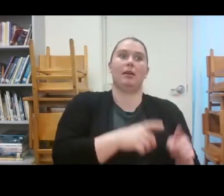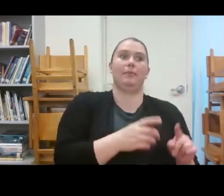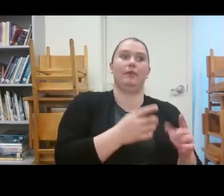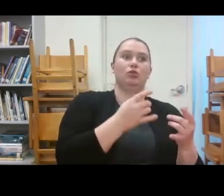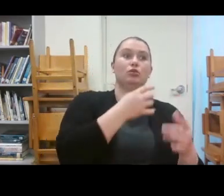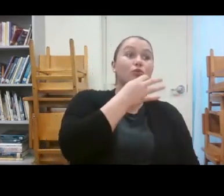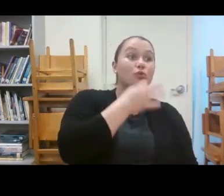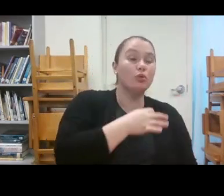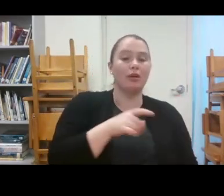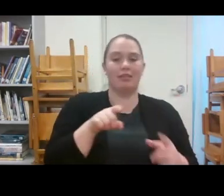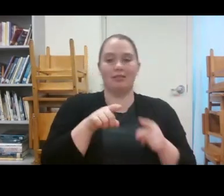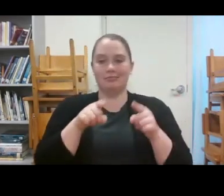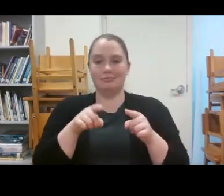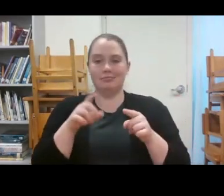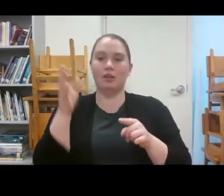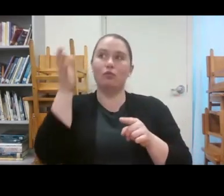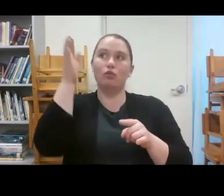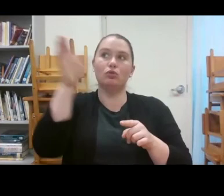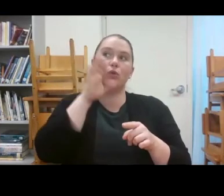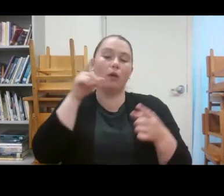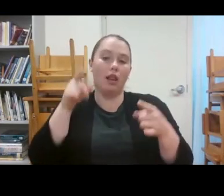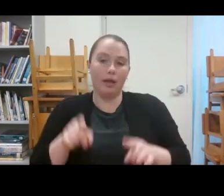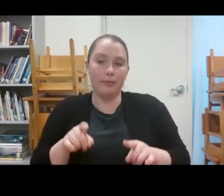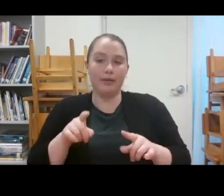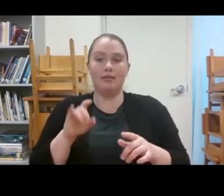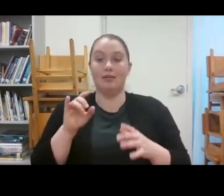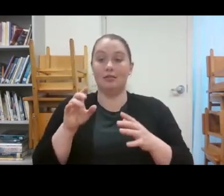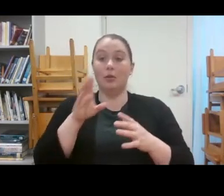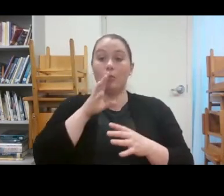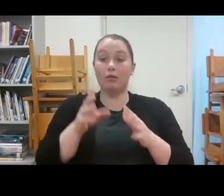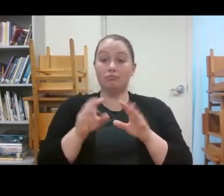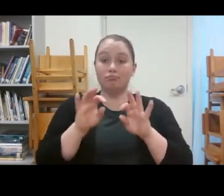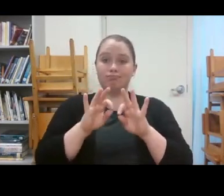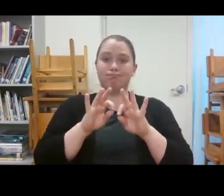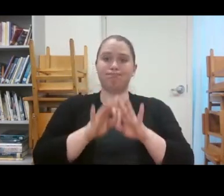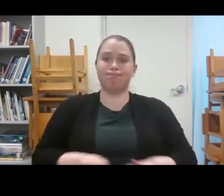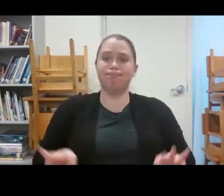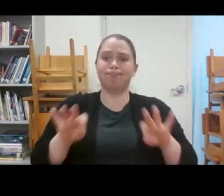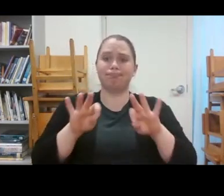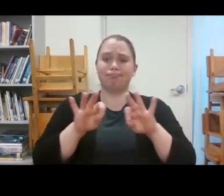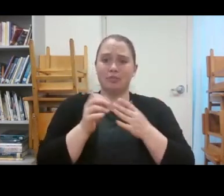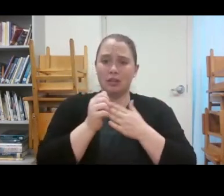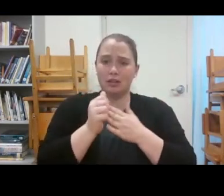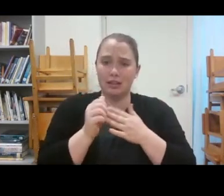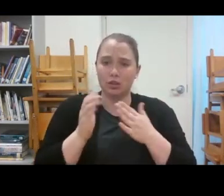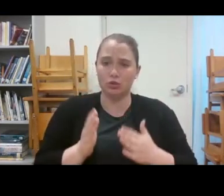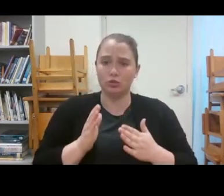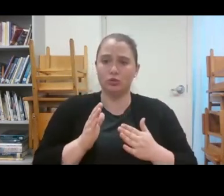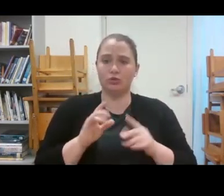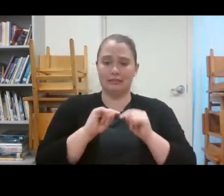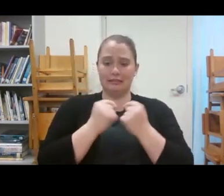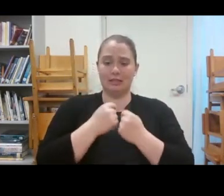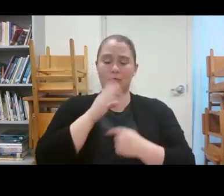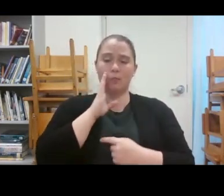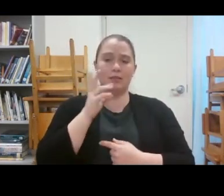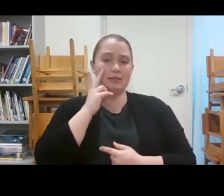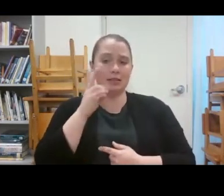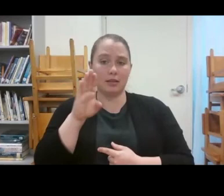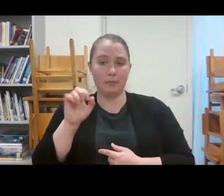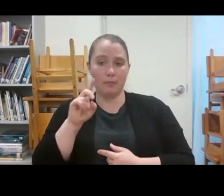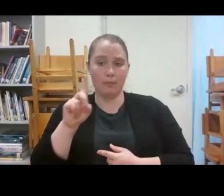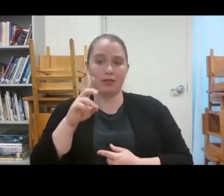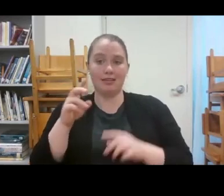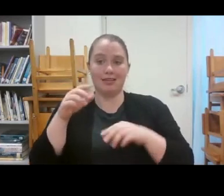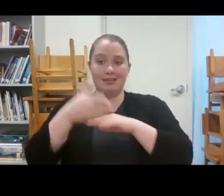vision. And ultimately, it's going to be up to Waco ISD senior leadership when they talk about bonding capacity, which we're going to hear about in the next